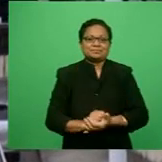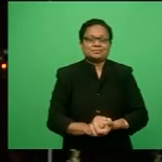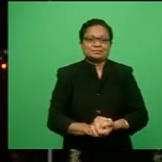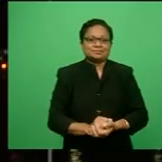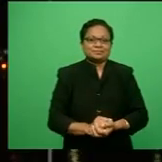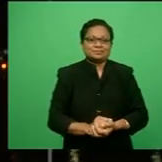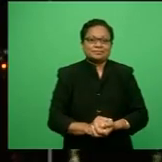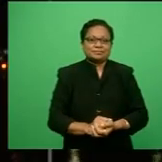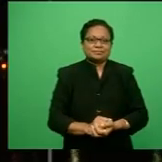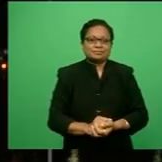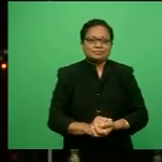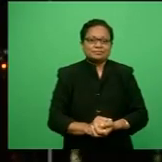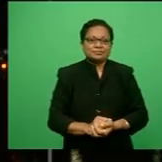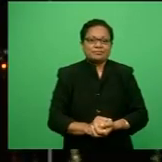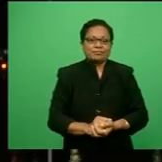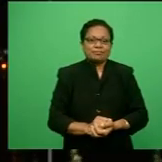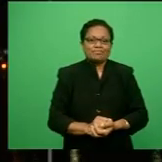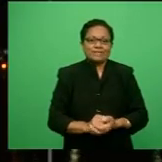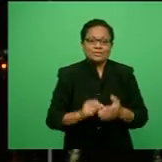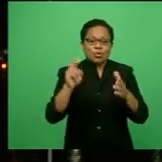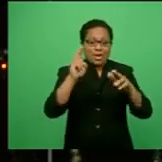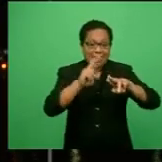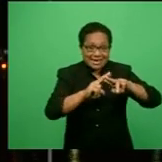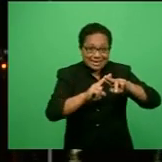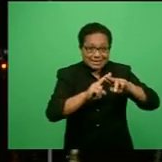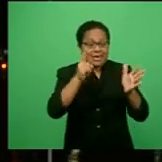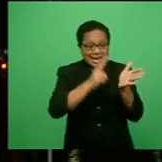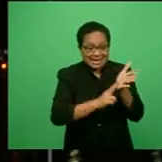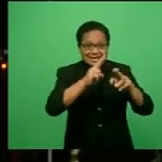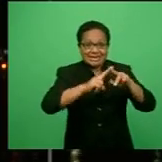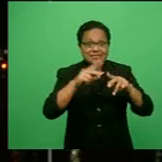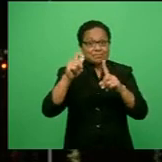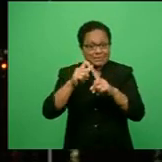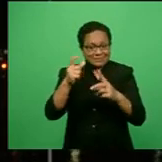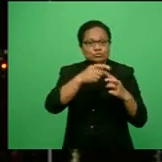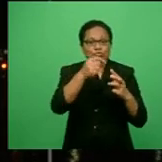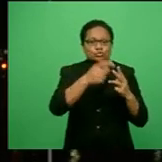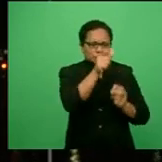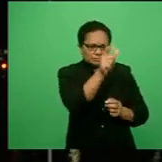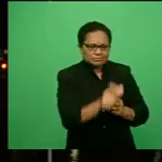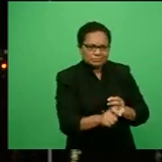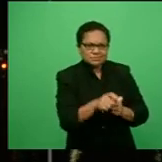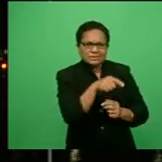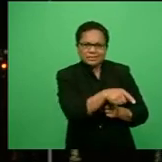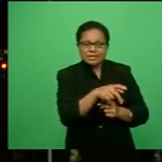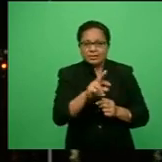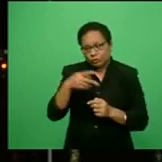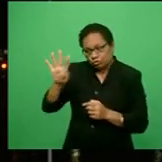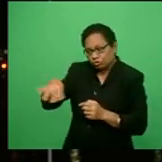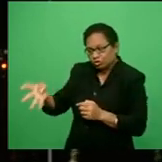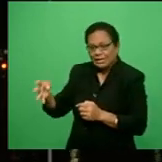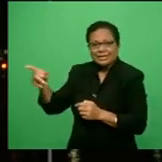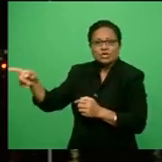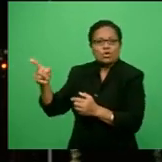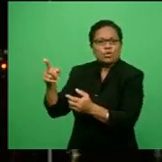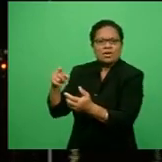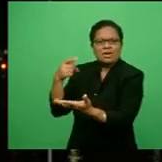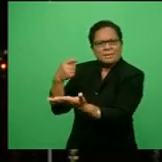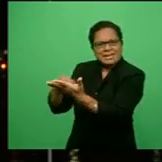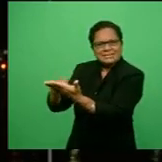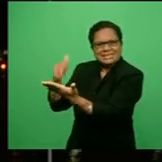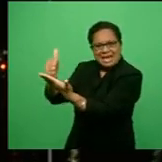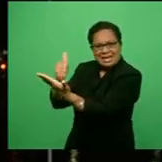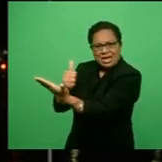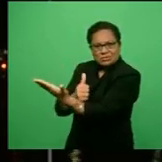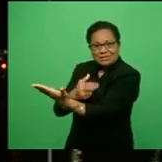News. The National Federation Party has appointed another auditor to go through its financial audited accounts.